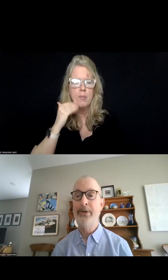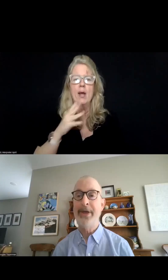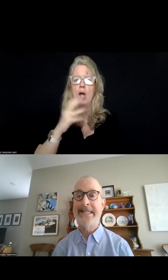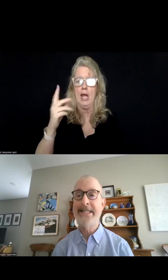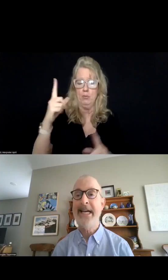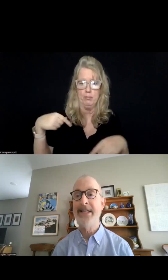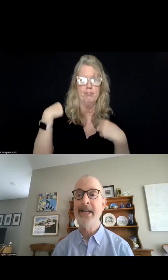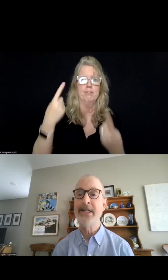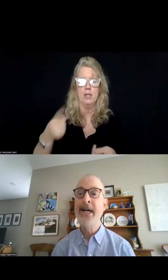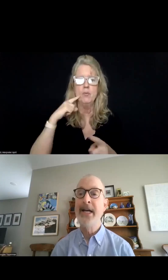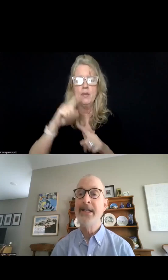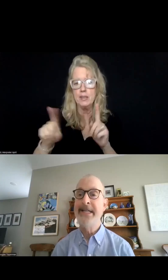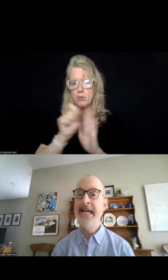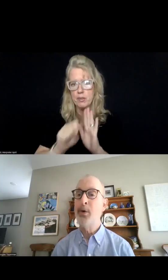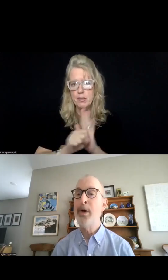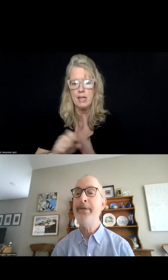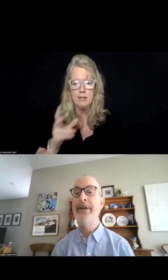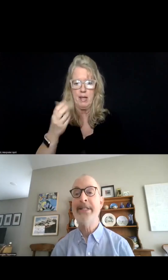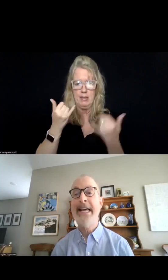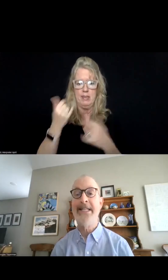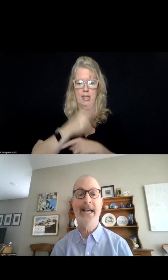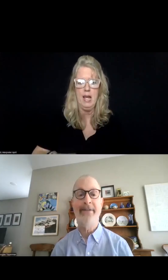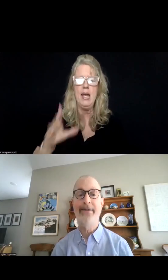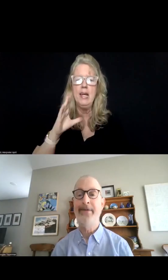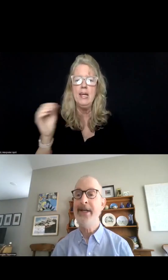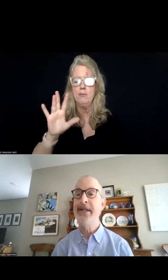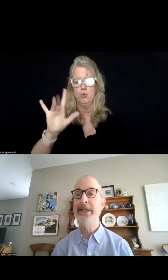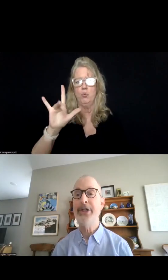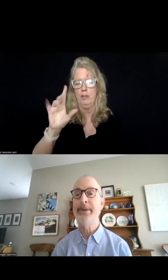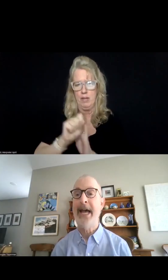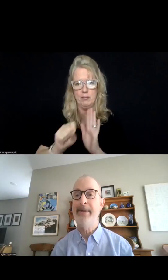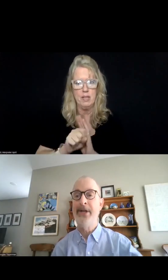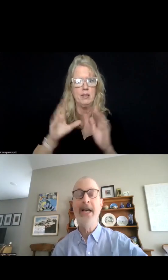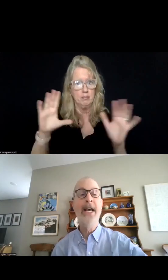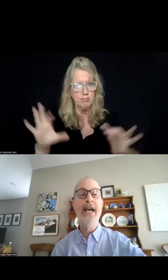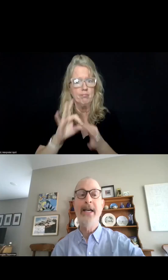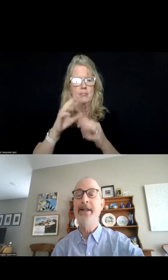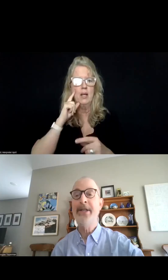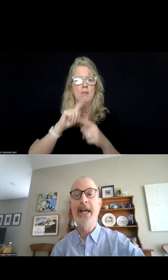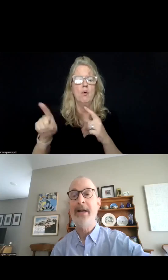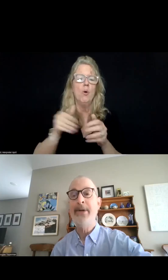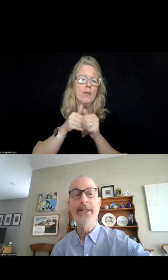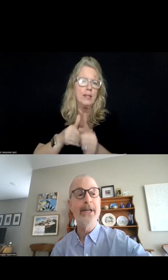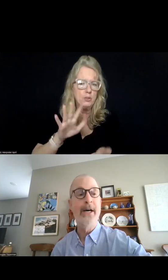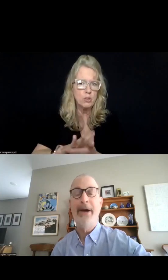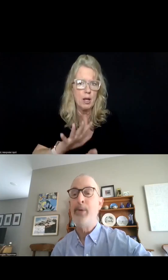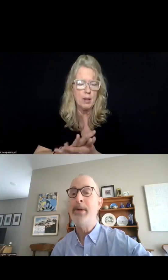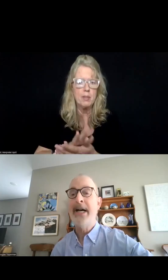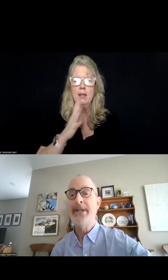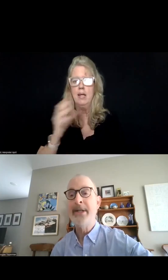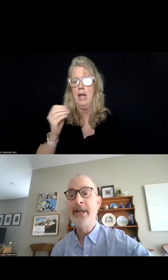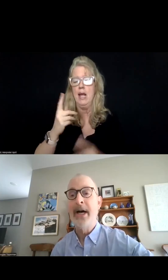this within states, and to date, 25 states have convened leadership academies. And these academies